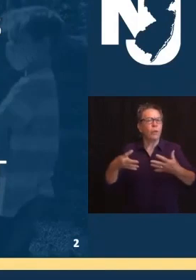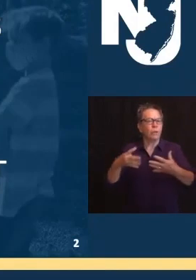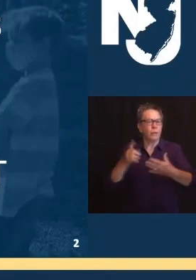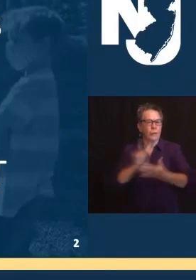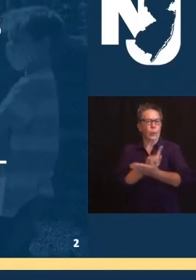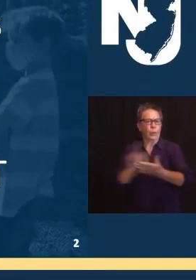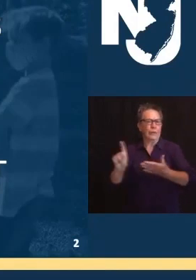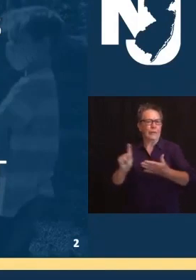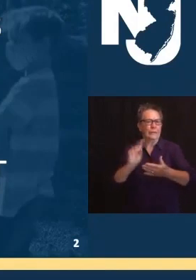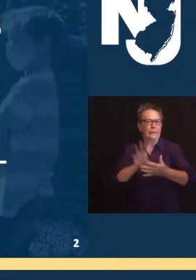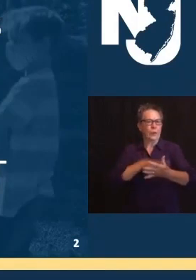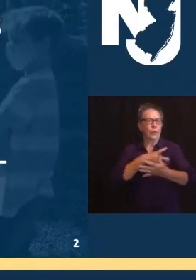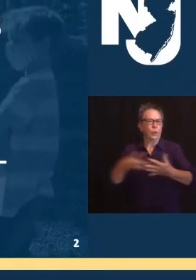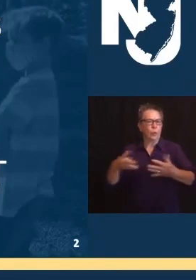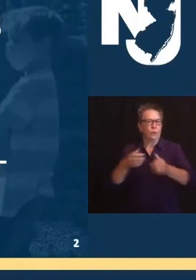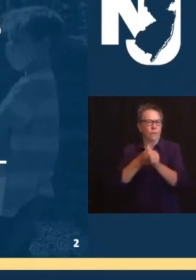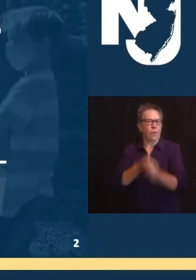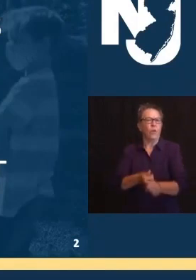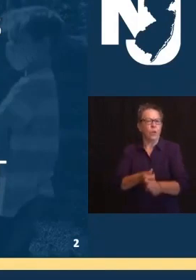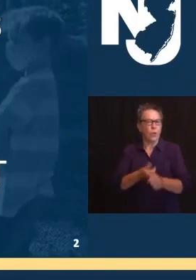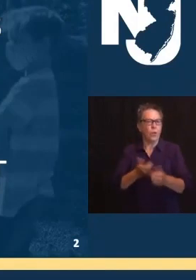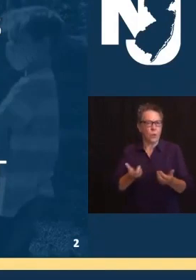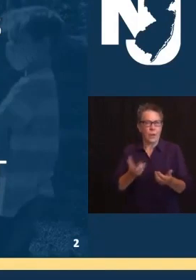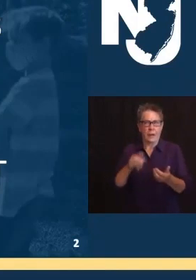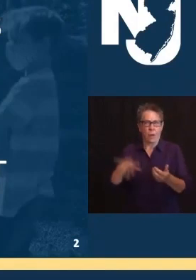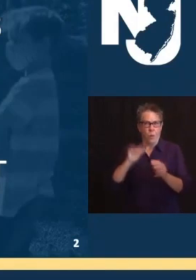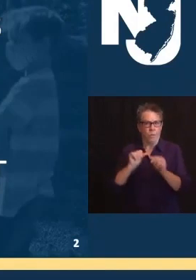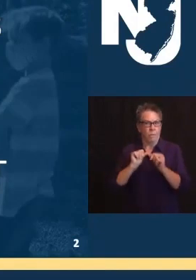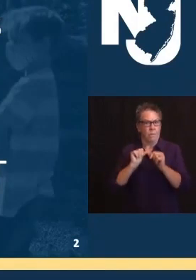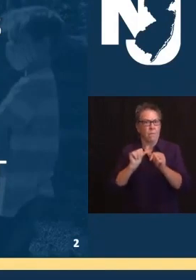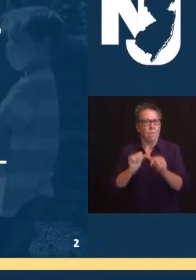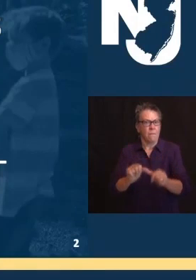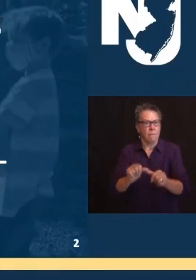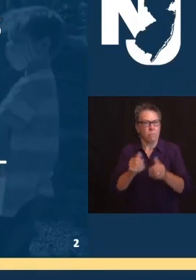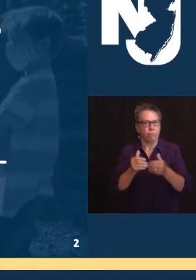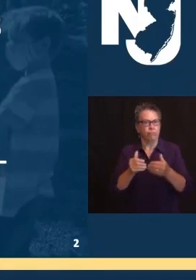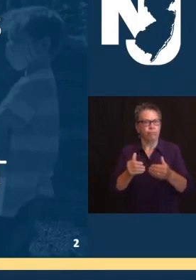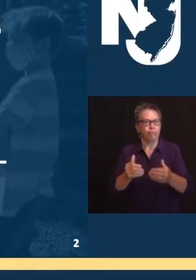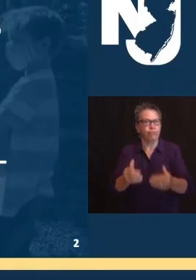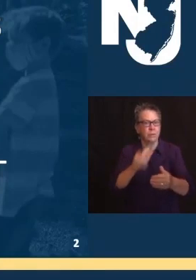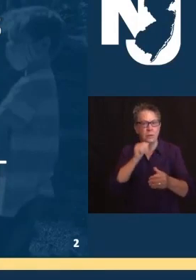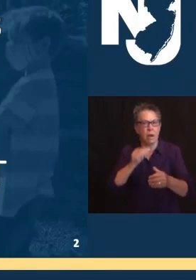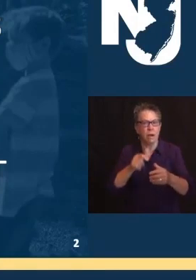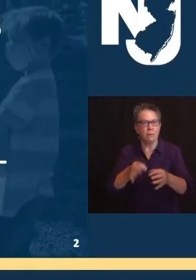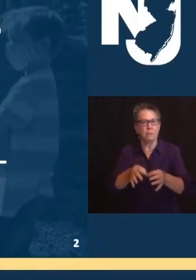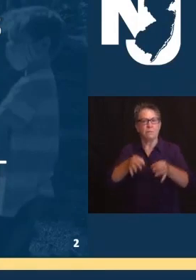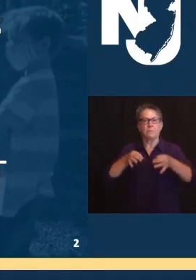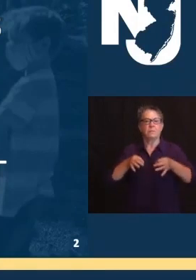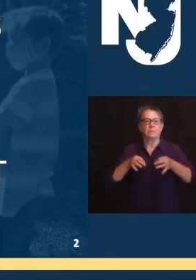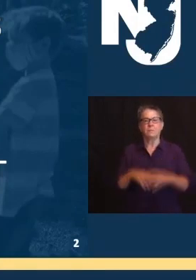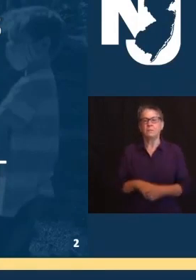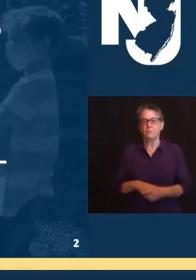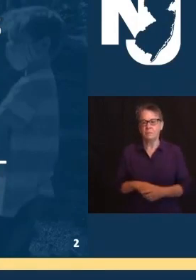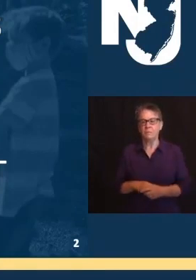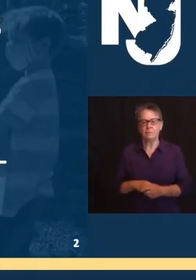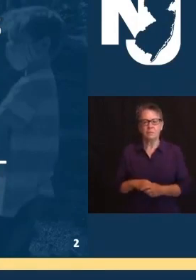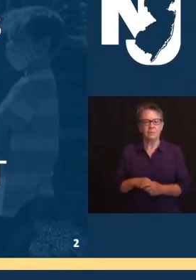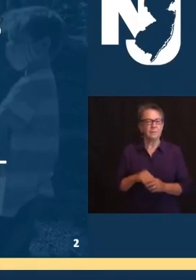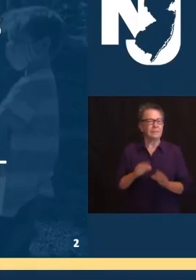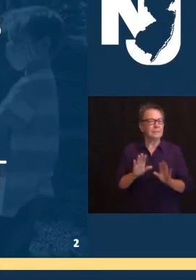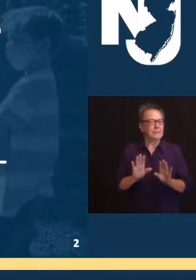continuing down our road back. However, today we are seeing a sign that we all need to take with the